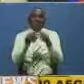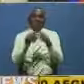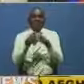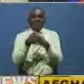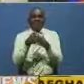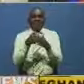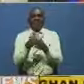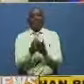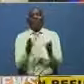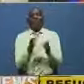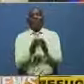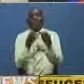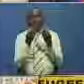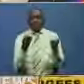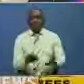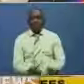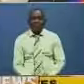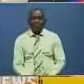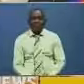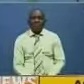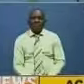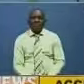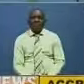meeting fared.